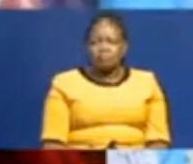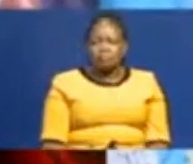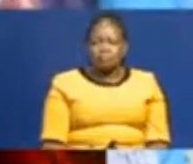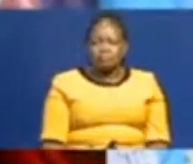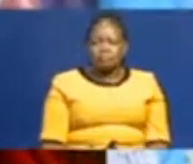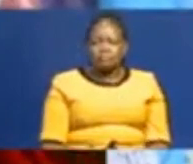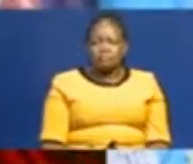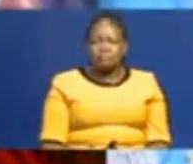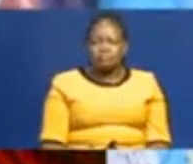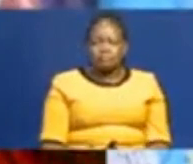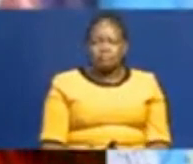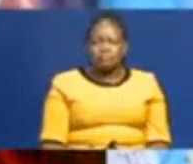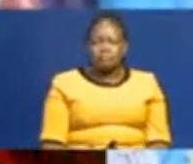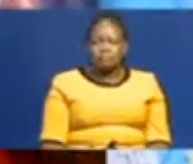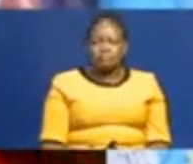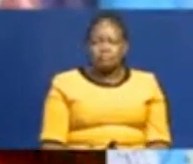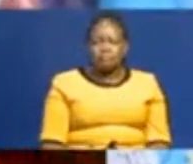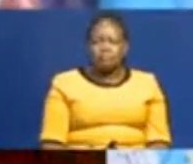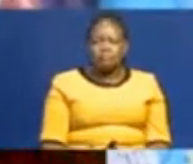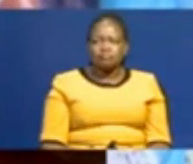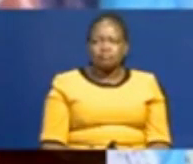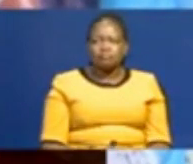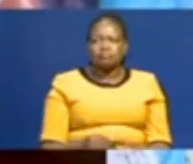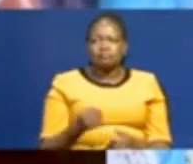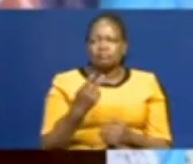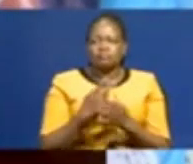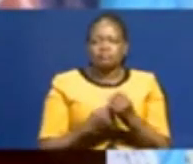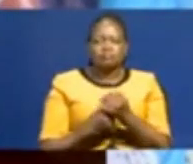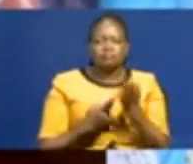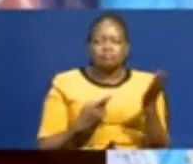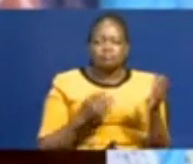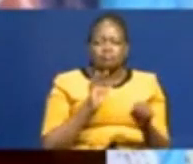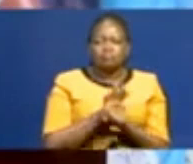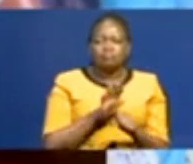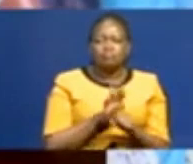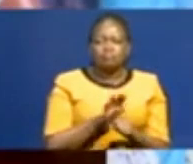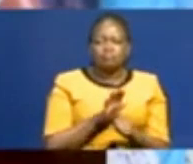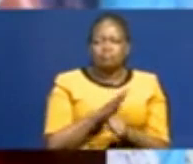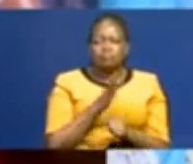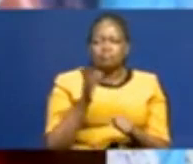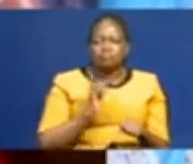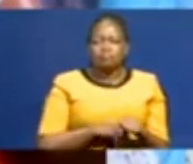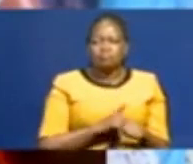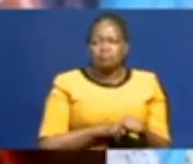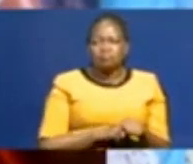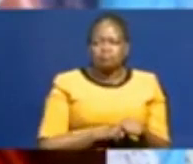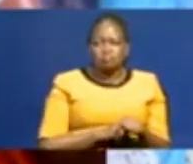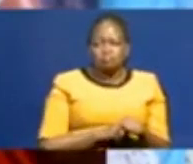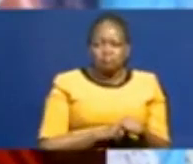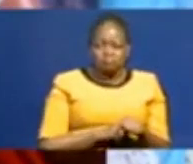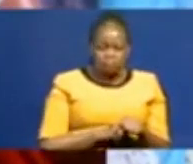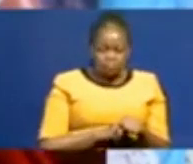Most of the jobs that many of you, when you graduate, for the students, will be in the SME